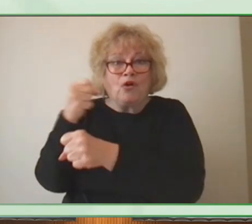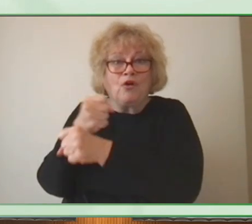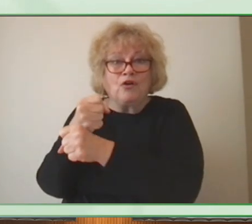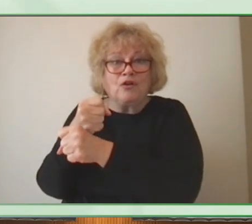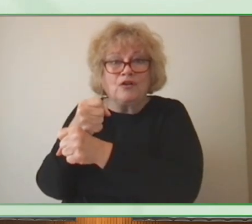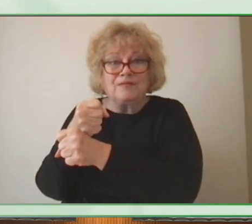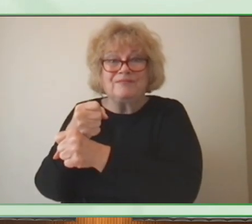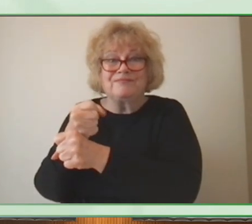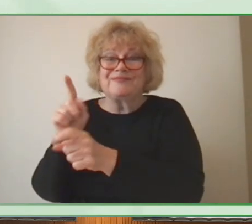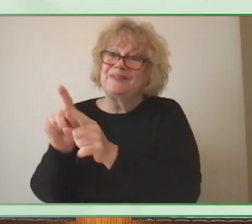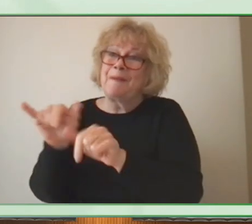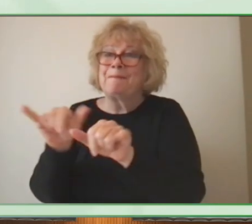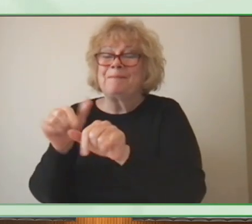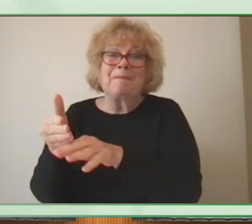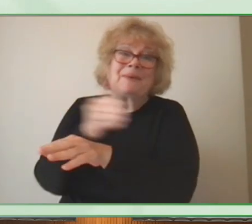everyone, provided